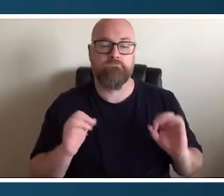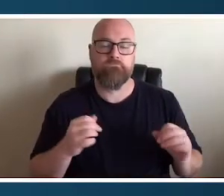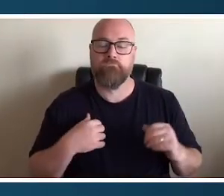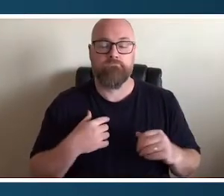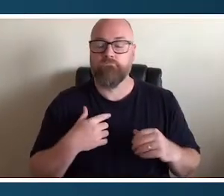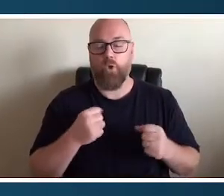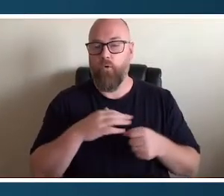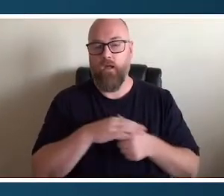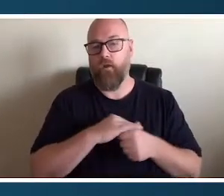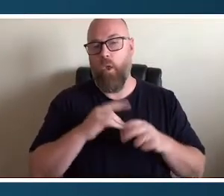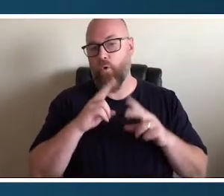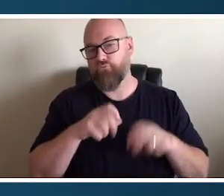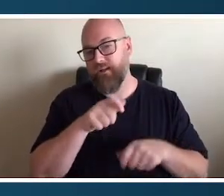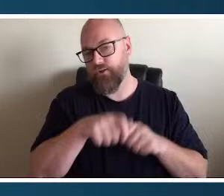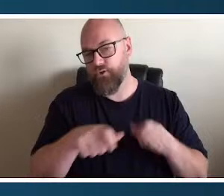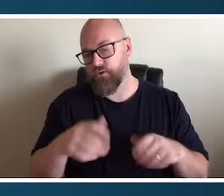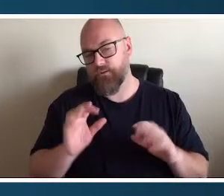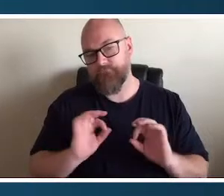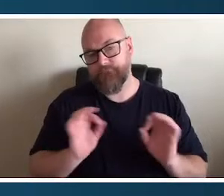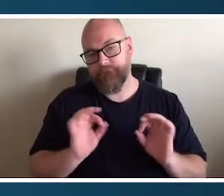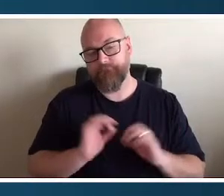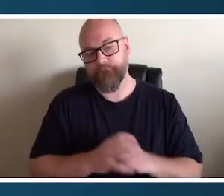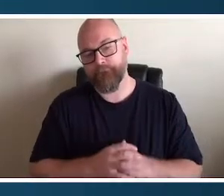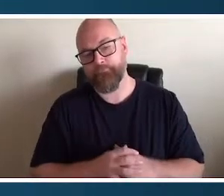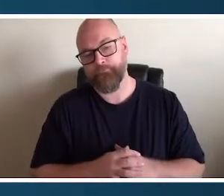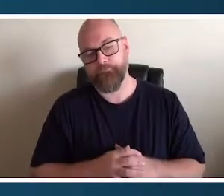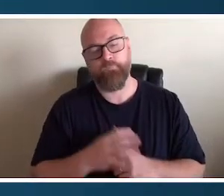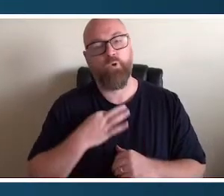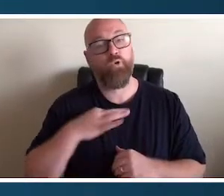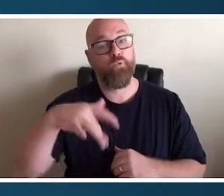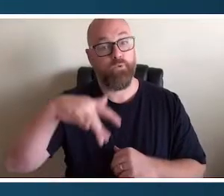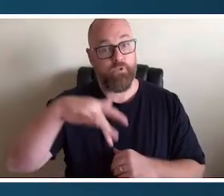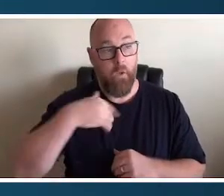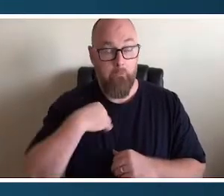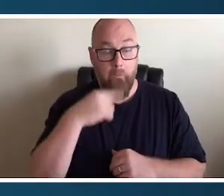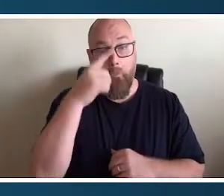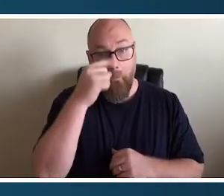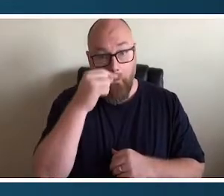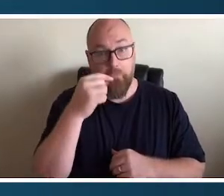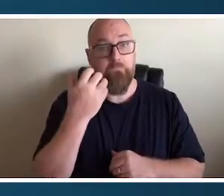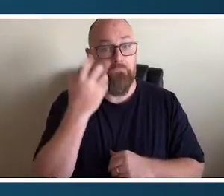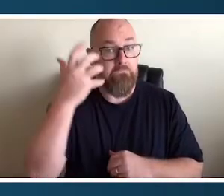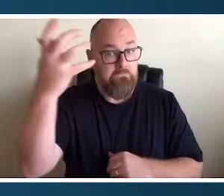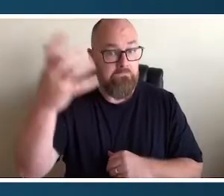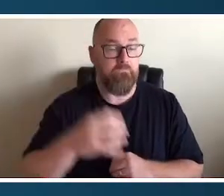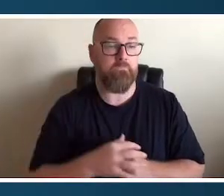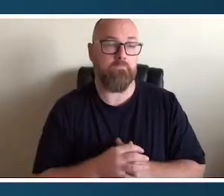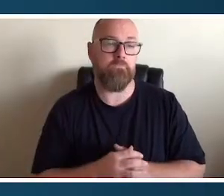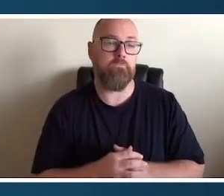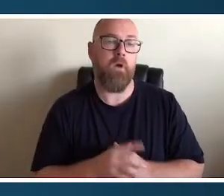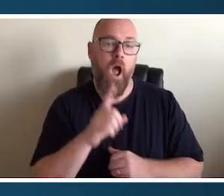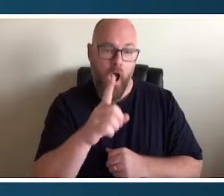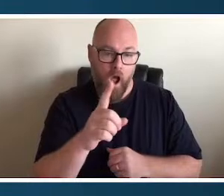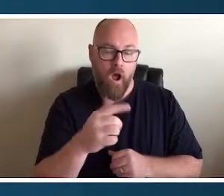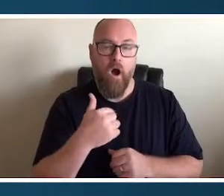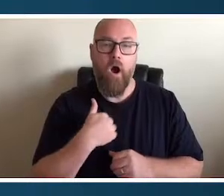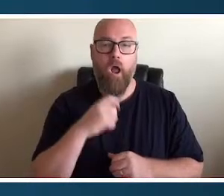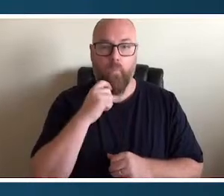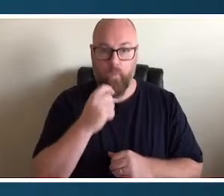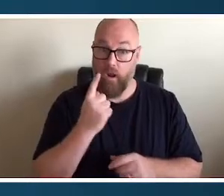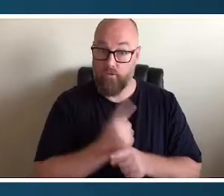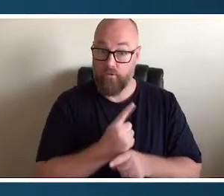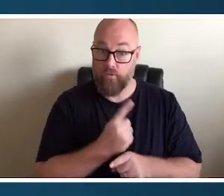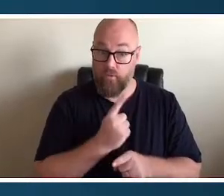the crunching of the number just yet. That is something we could consider over time. However, let me emphasize, once the number come